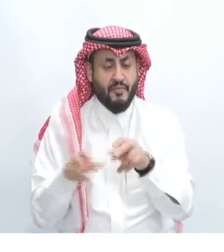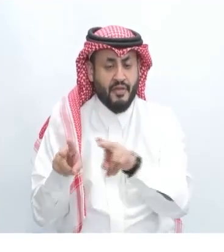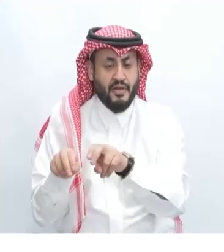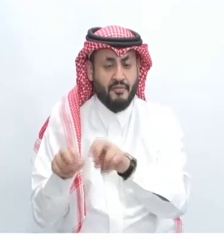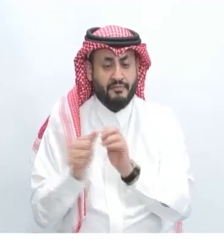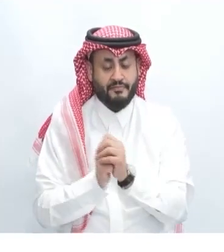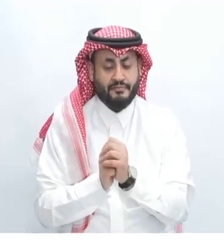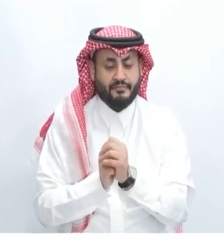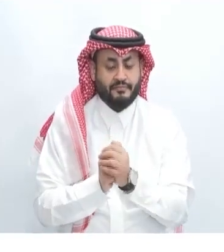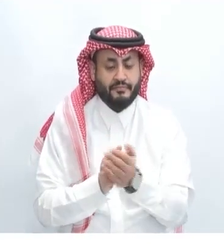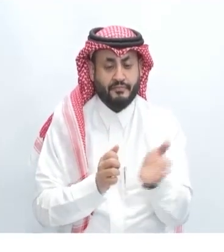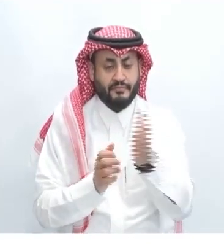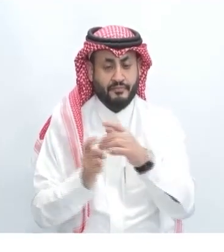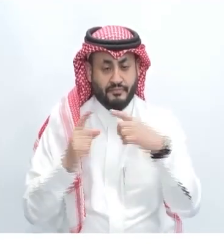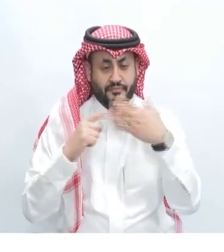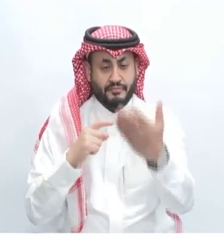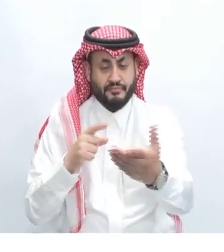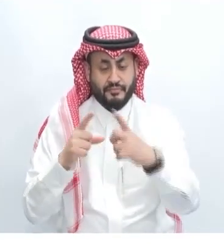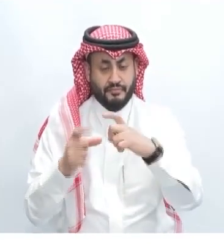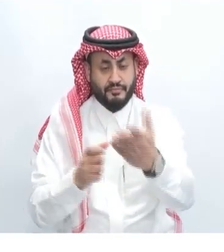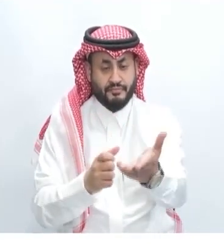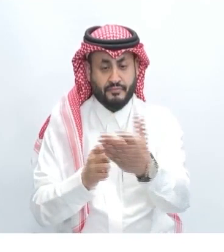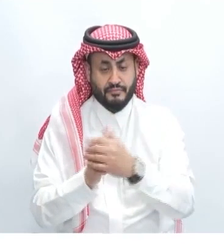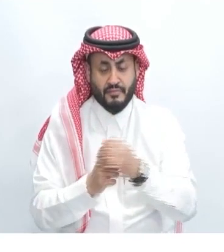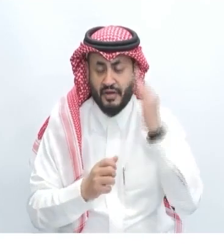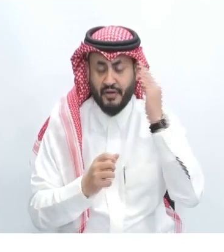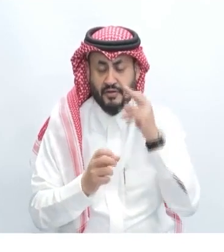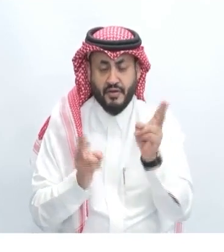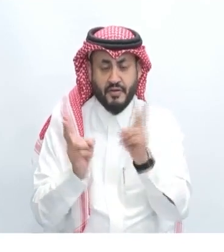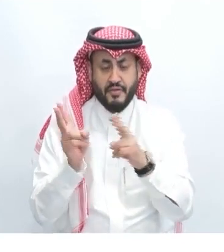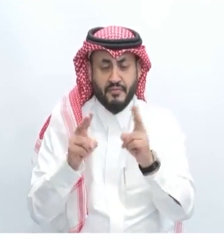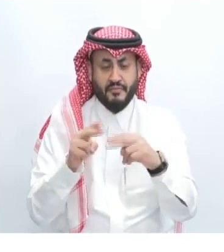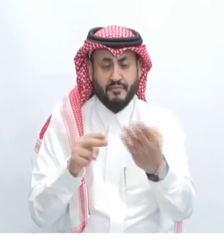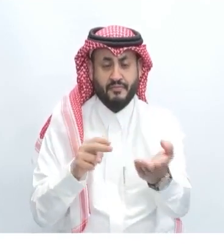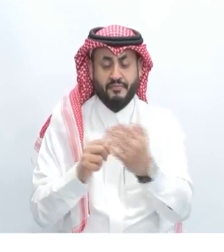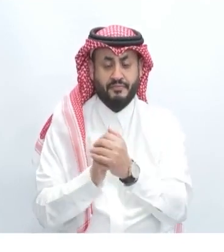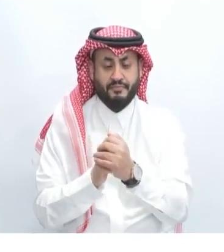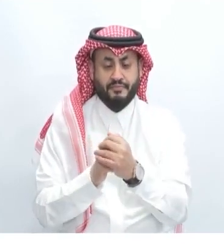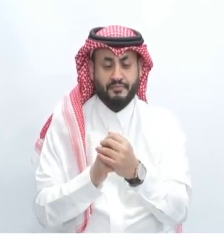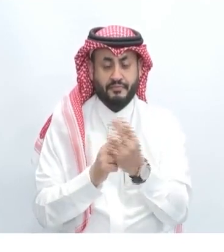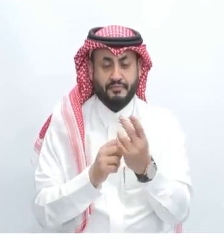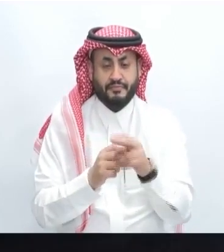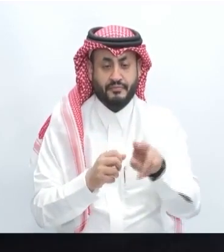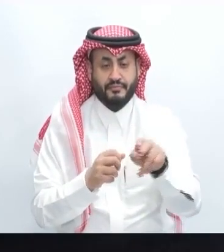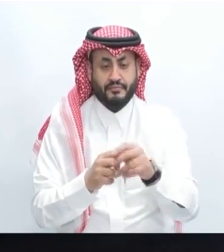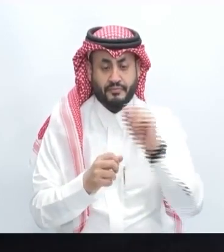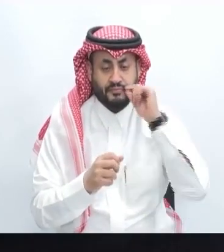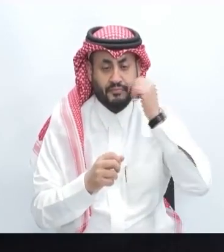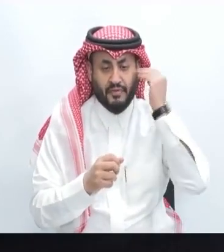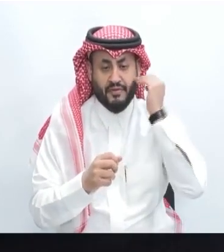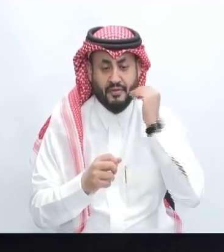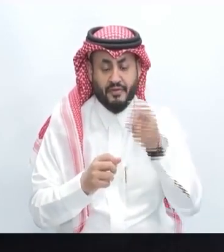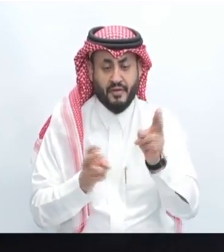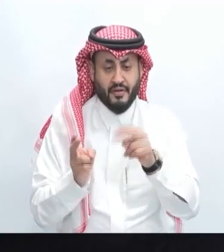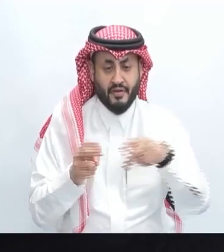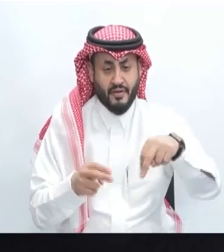animals. Where in this unit we started by listening to a conversation between a brother and his sister when